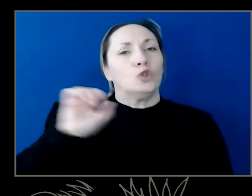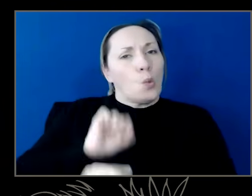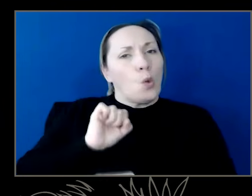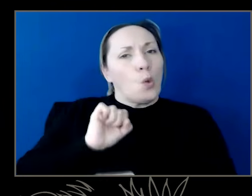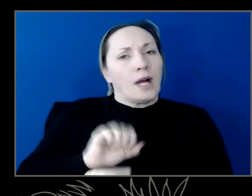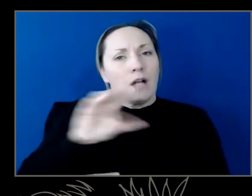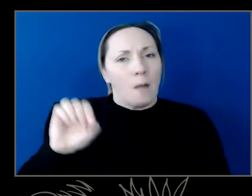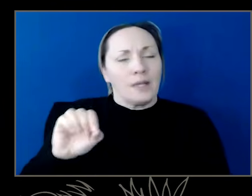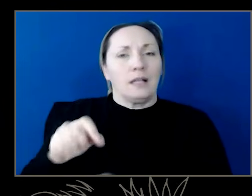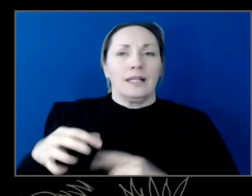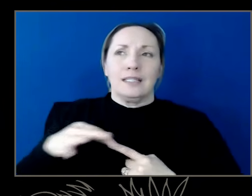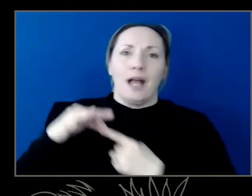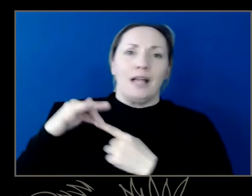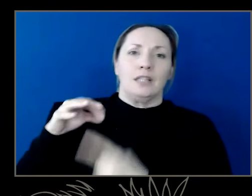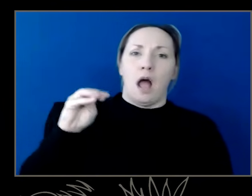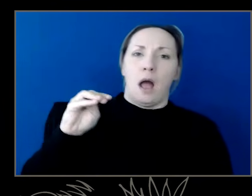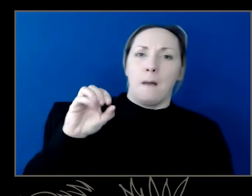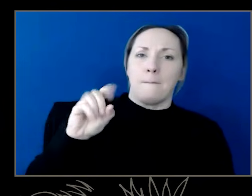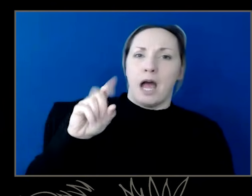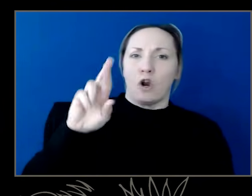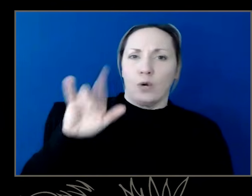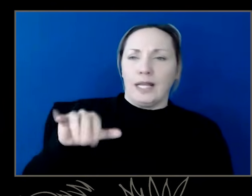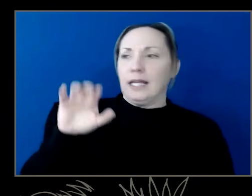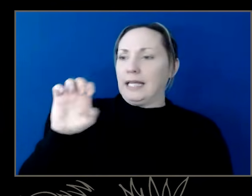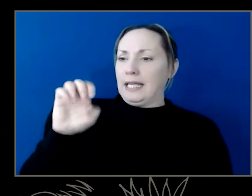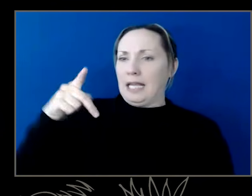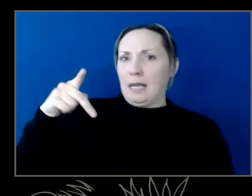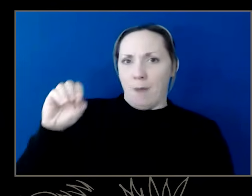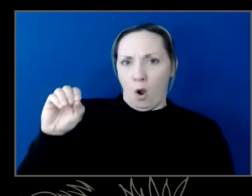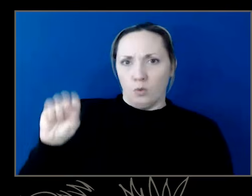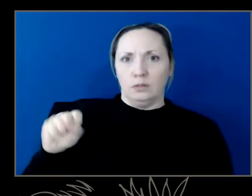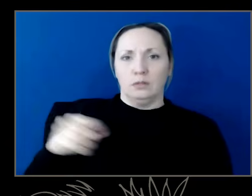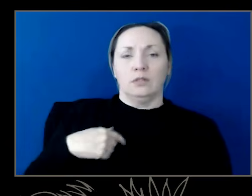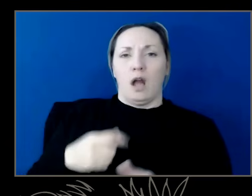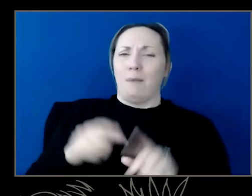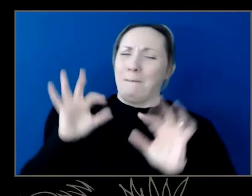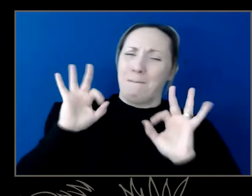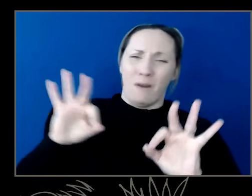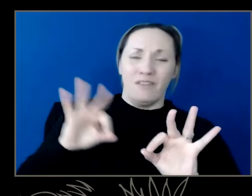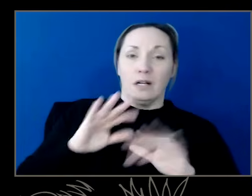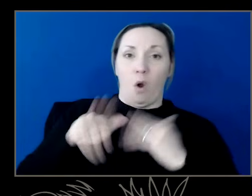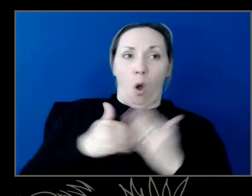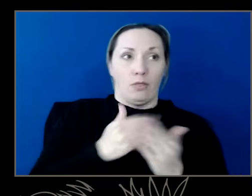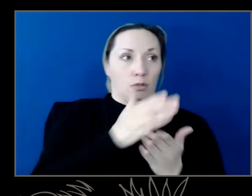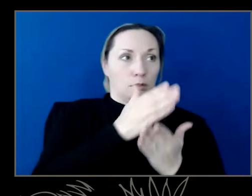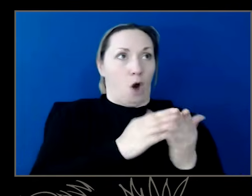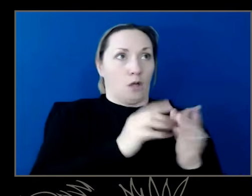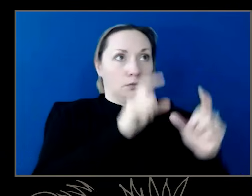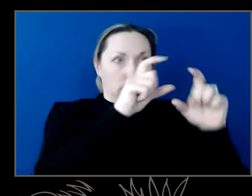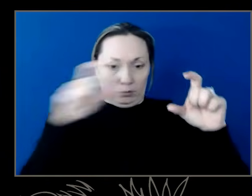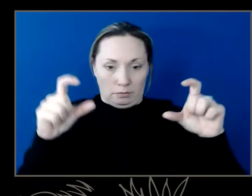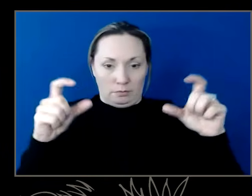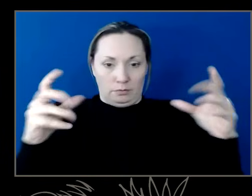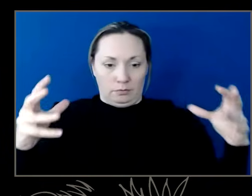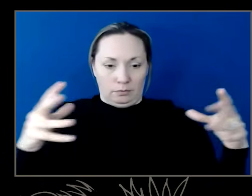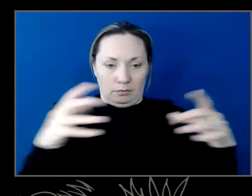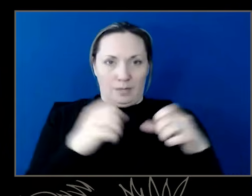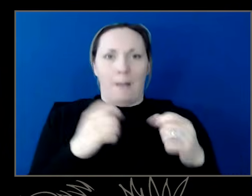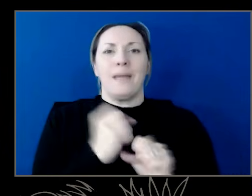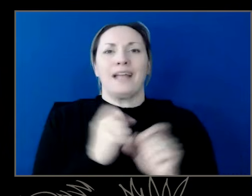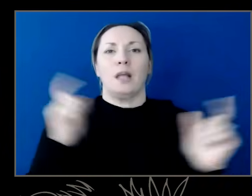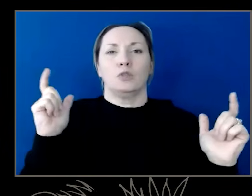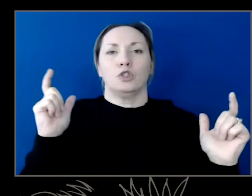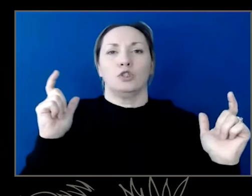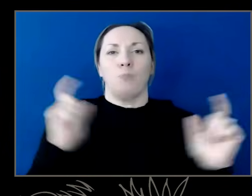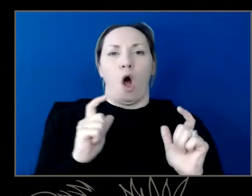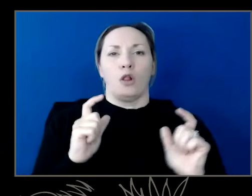specializes in monorepos, and monorepos are perfect for this because we can take all of those different components and break them down into smaller